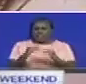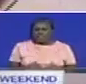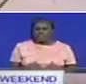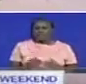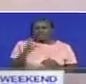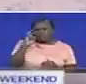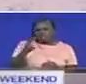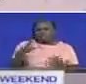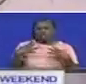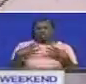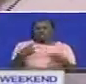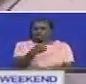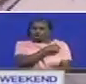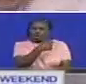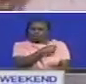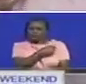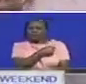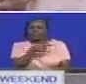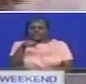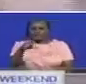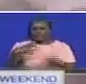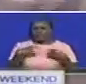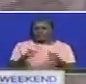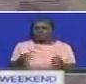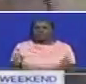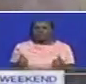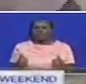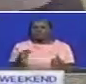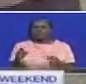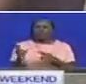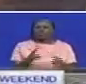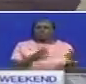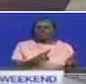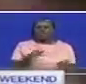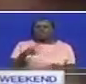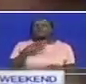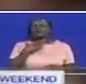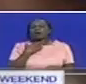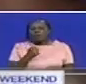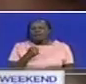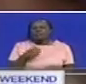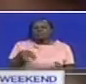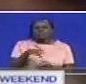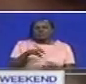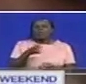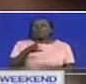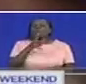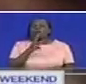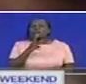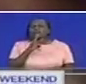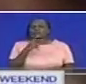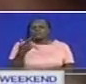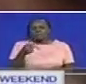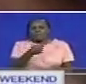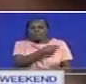doctor. Many who seek answers to the secret of aging gracefully usually end up seeking comfort in Botox, cosmetic